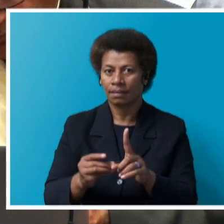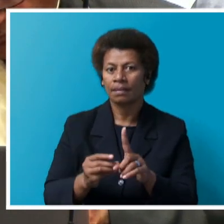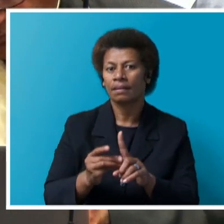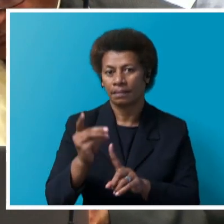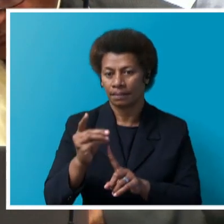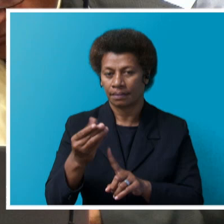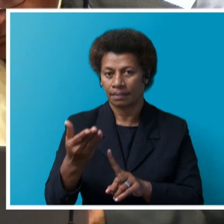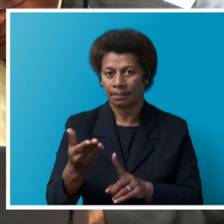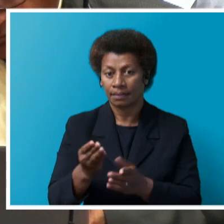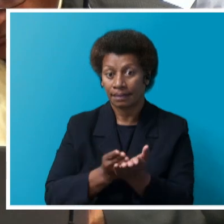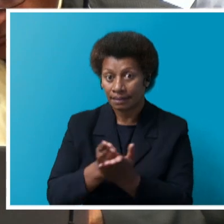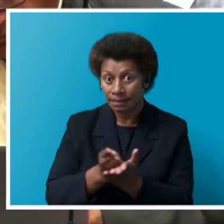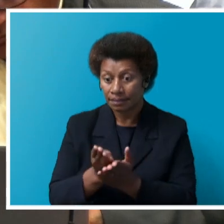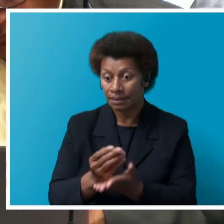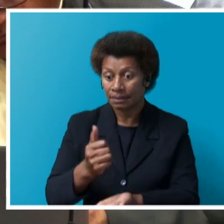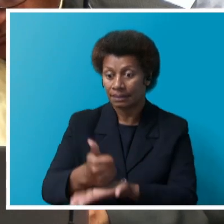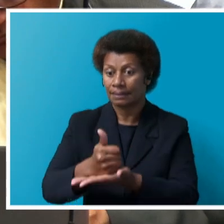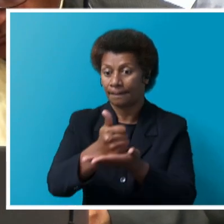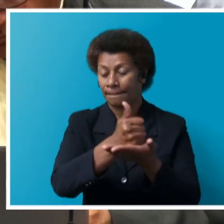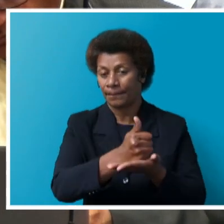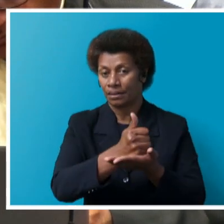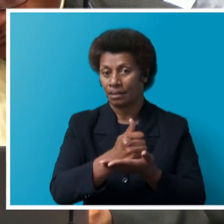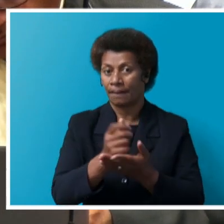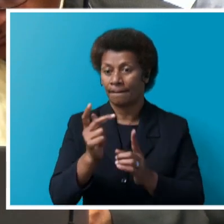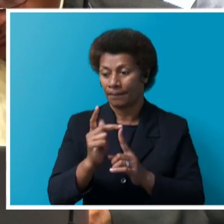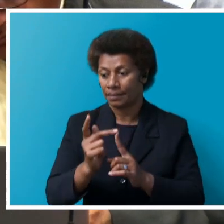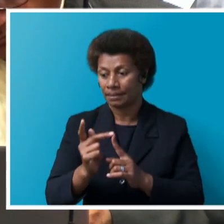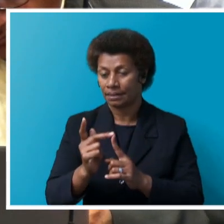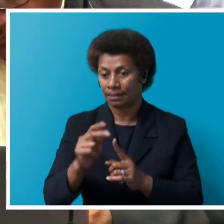services, support policy coherence, and the need to